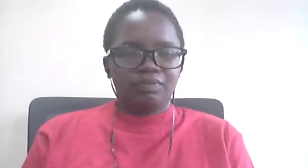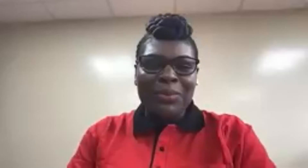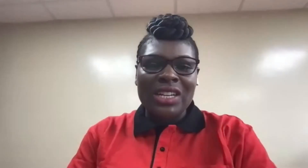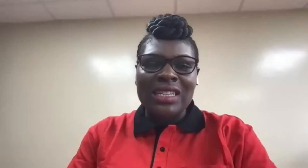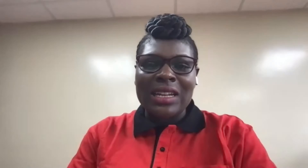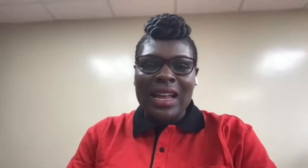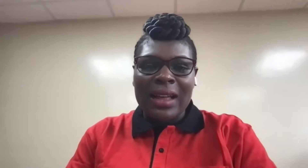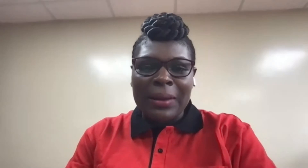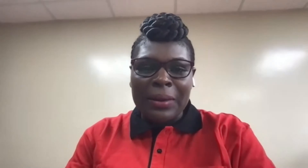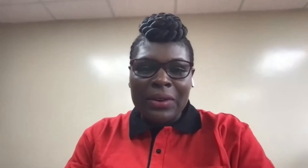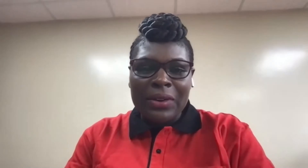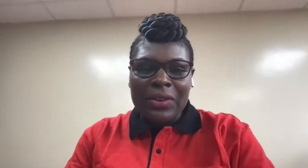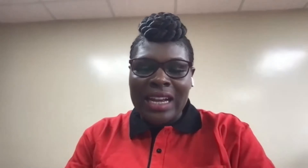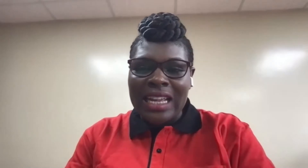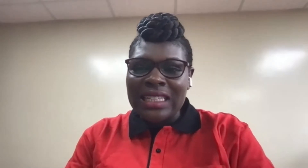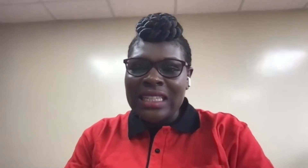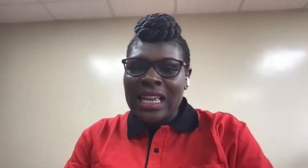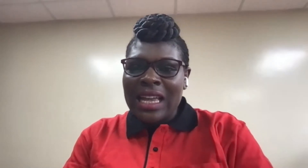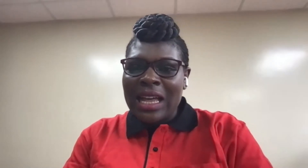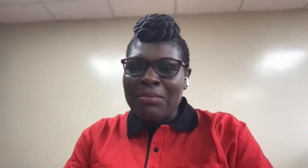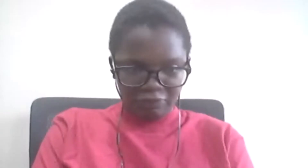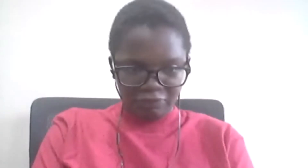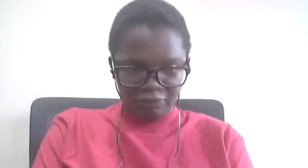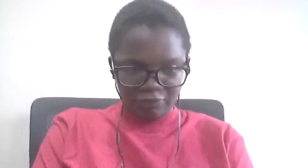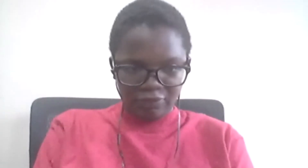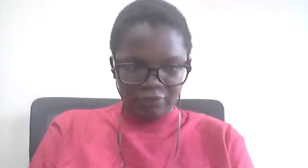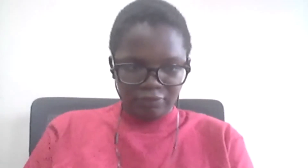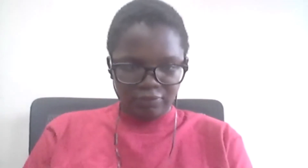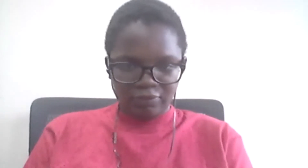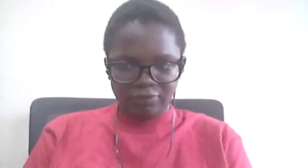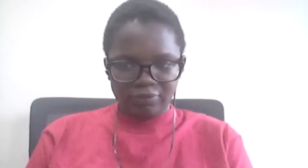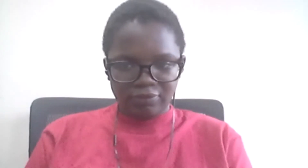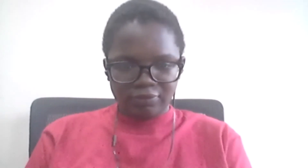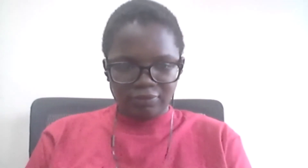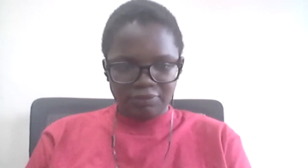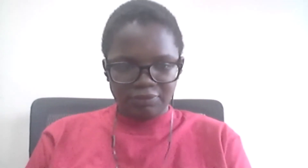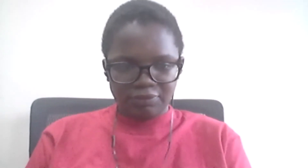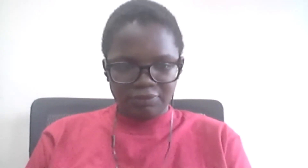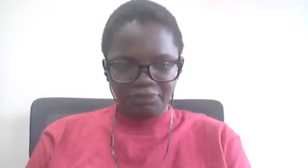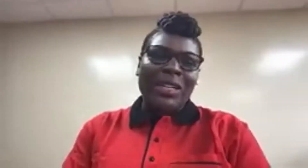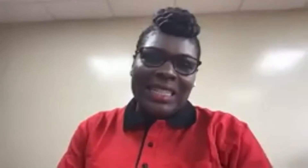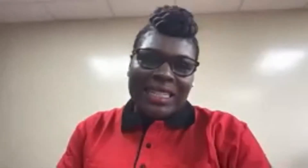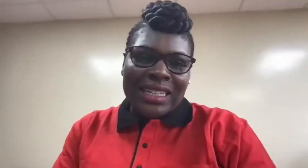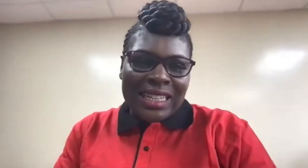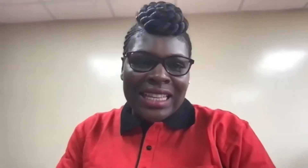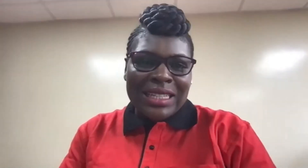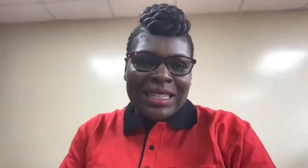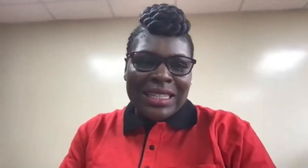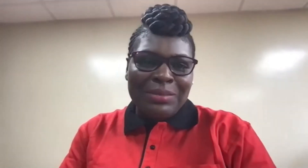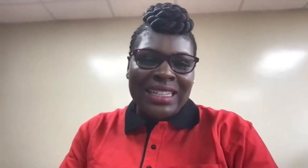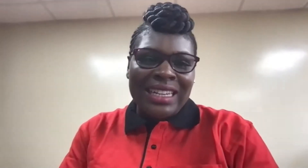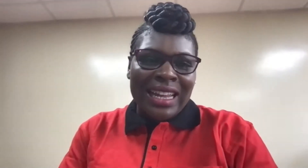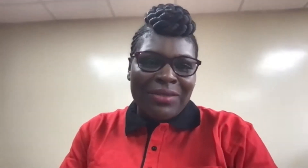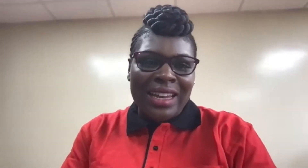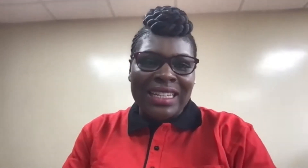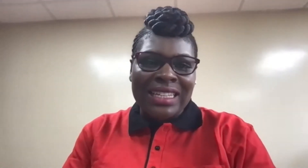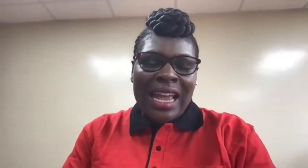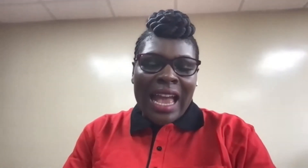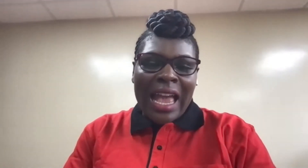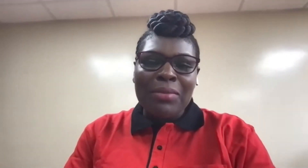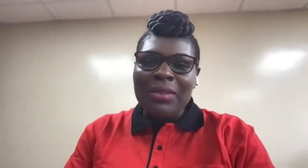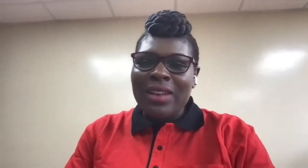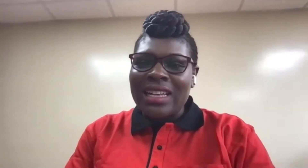Much apprecited, Renice. Before I introduce my co-host in this particular